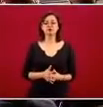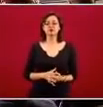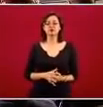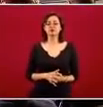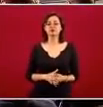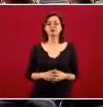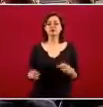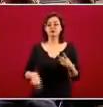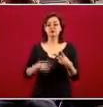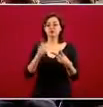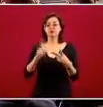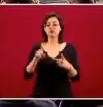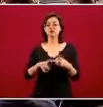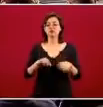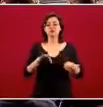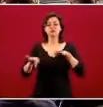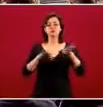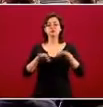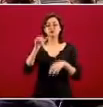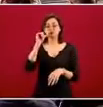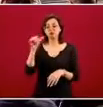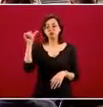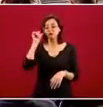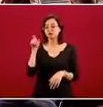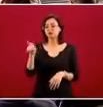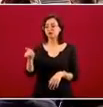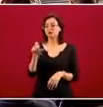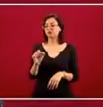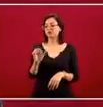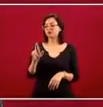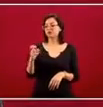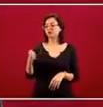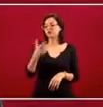abide these new regulations and